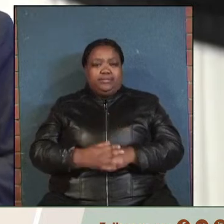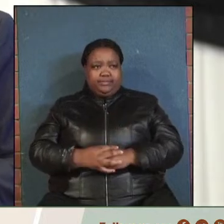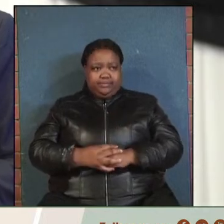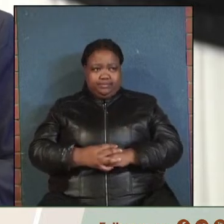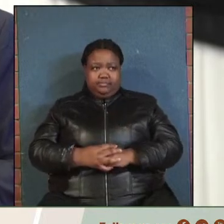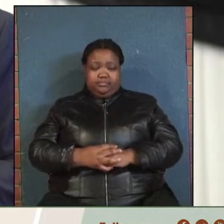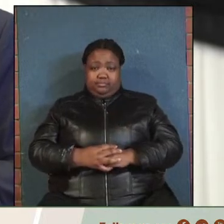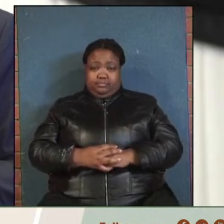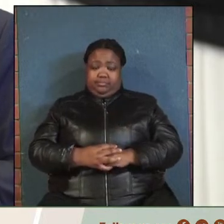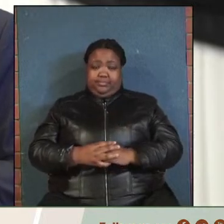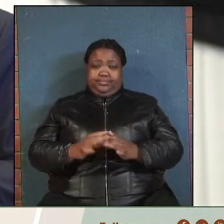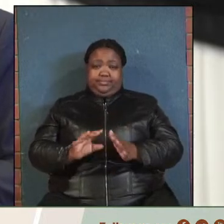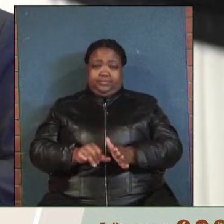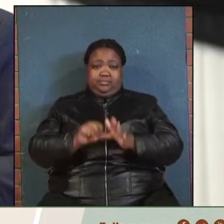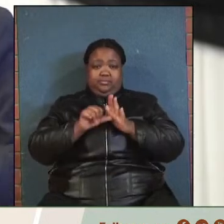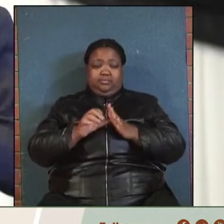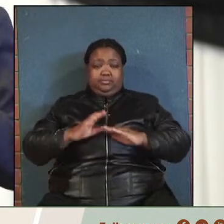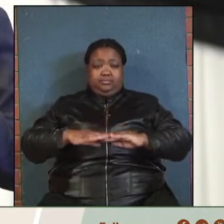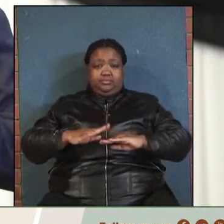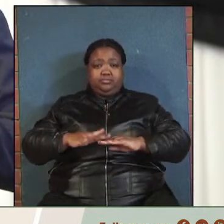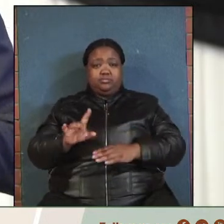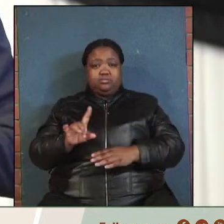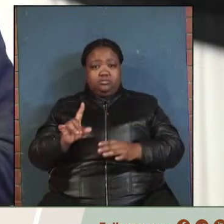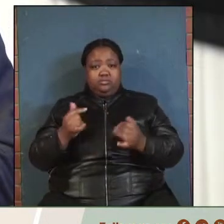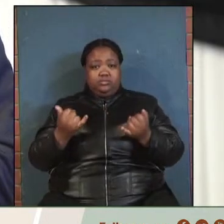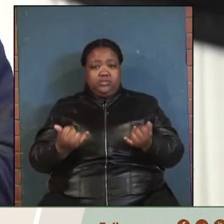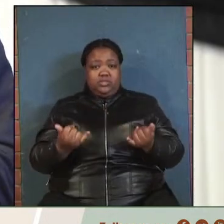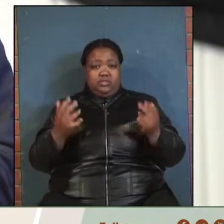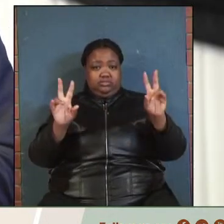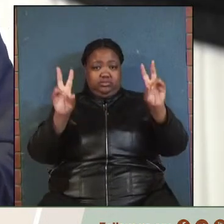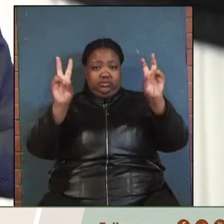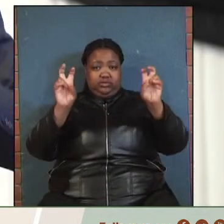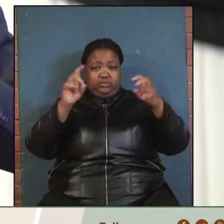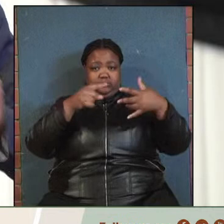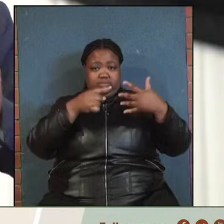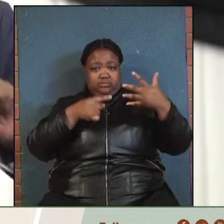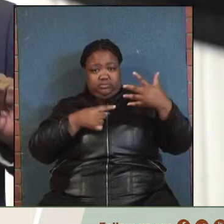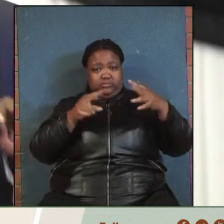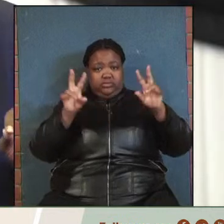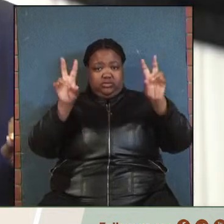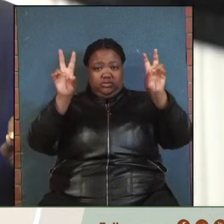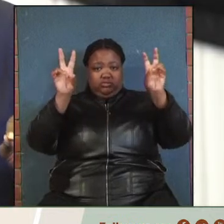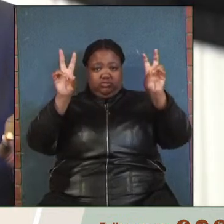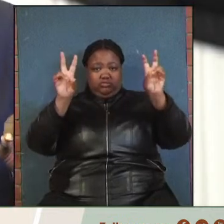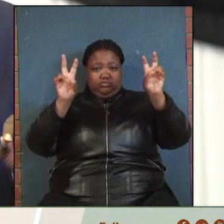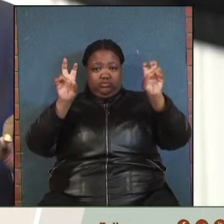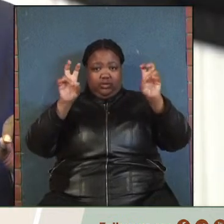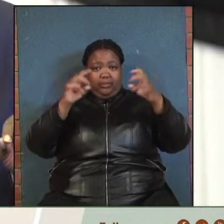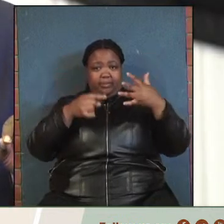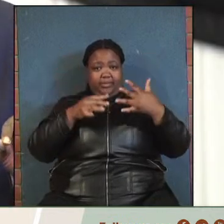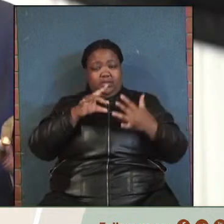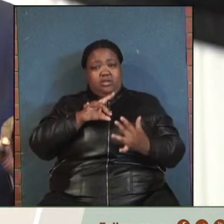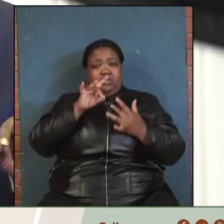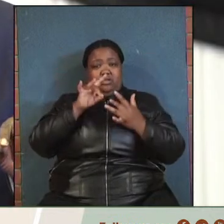all, we chose these topics specifically